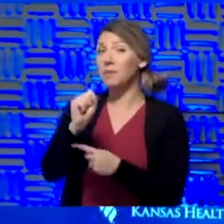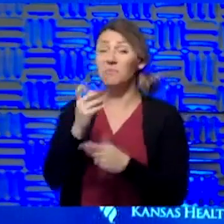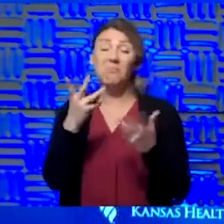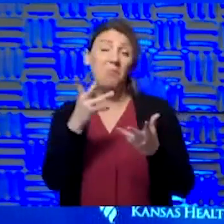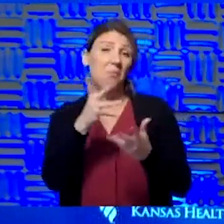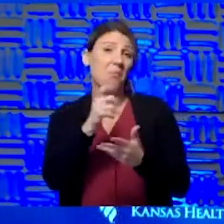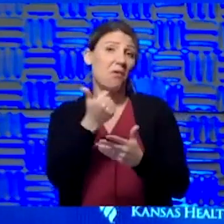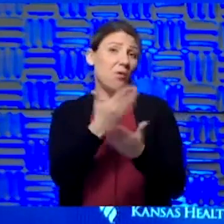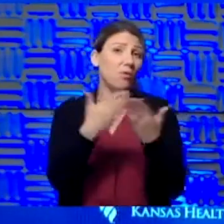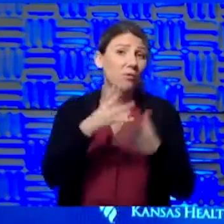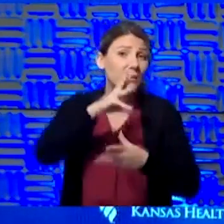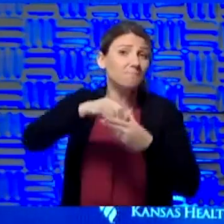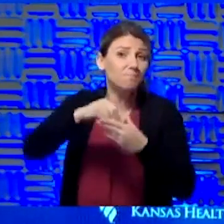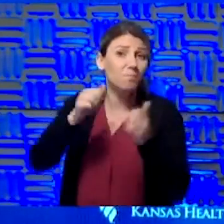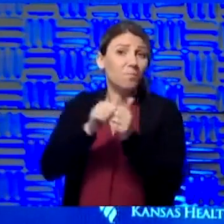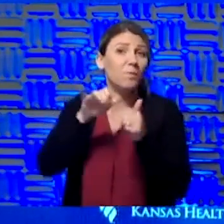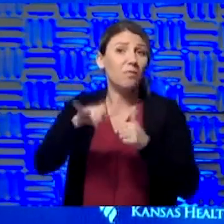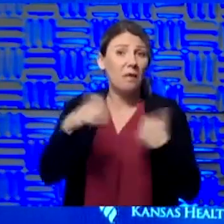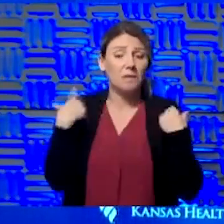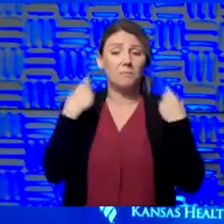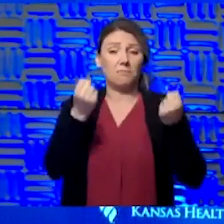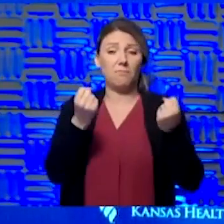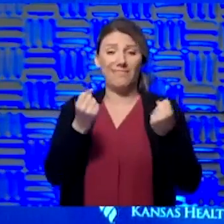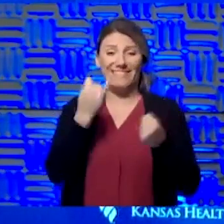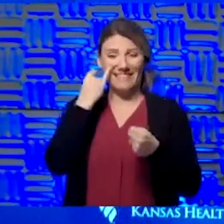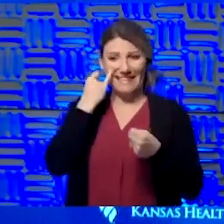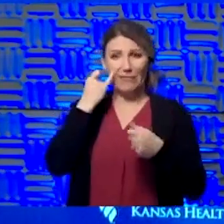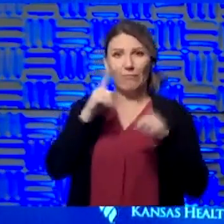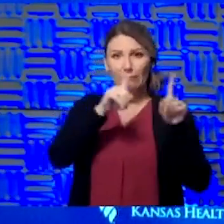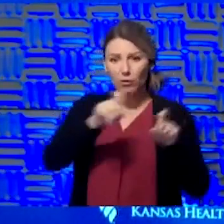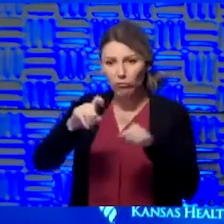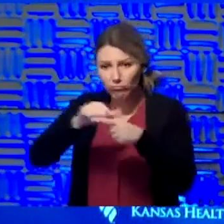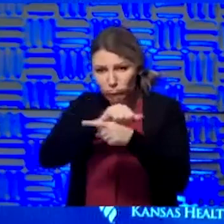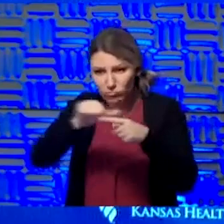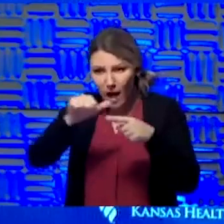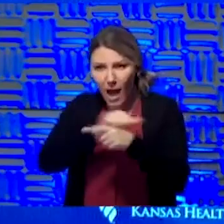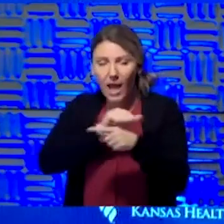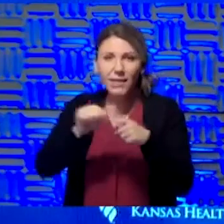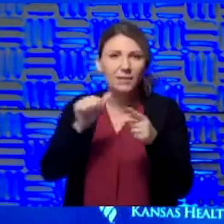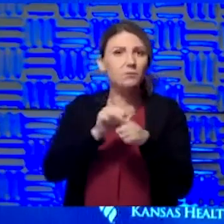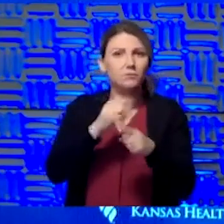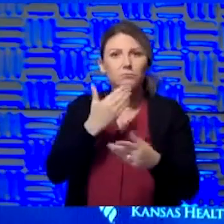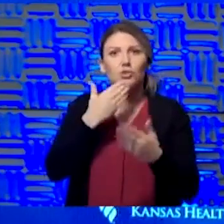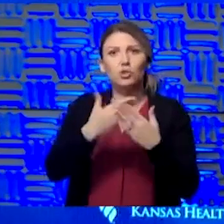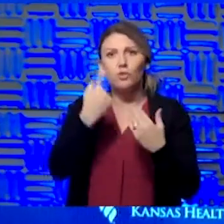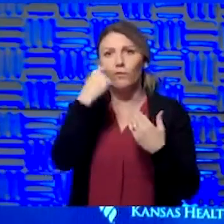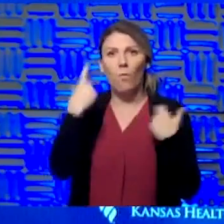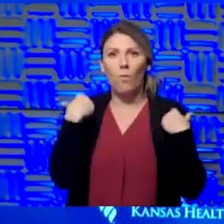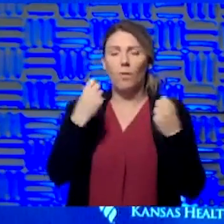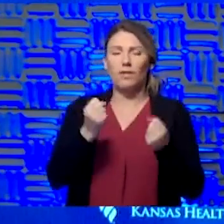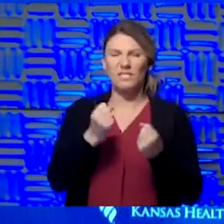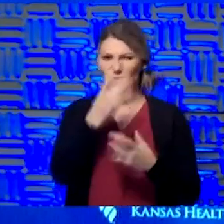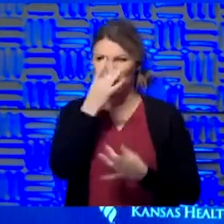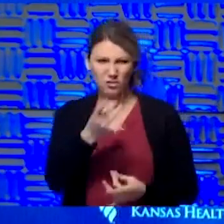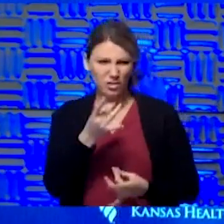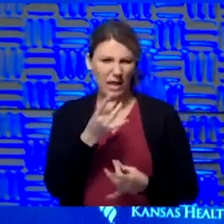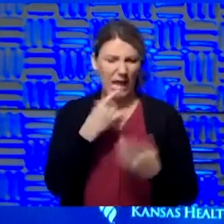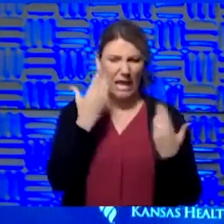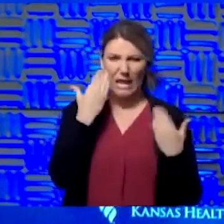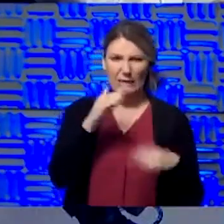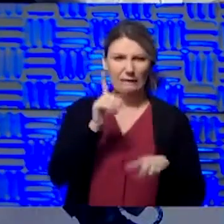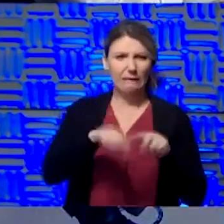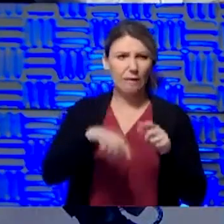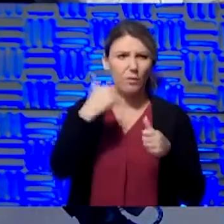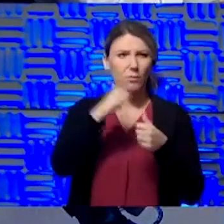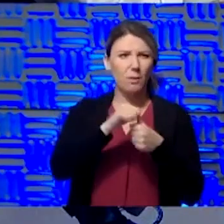if those trials look good, then we're going to say something about that recovery. It was interesting, though, to look at, I don't remember if it was a Korean or Chinese study that found